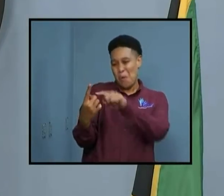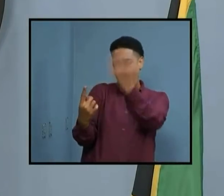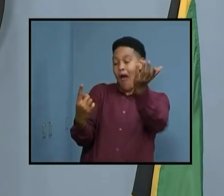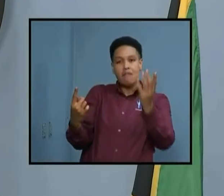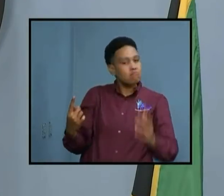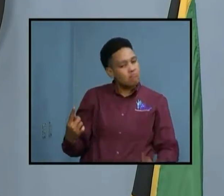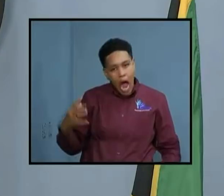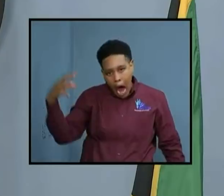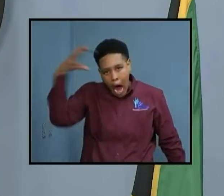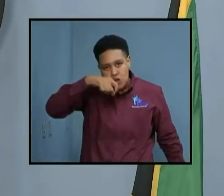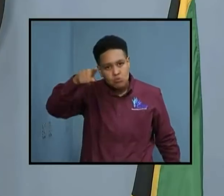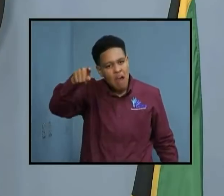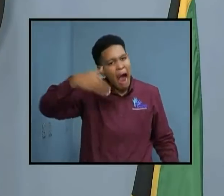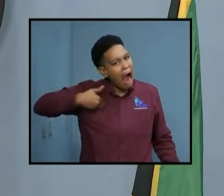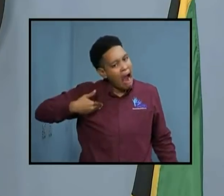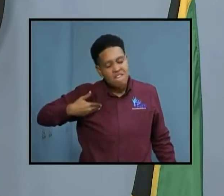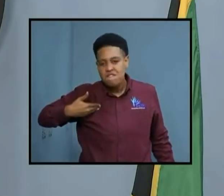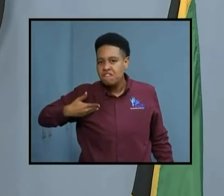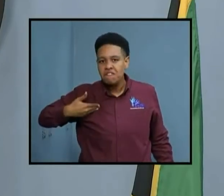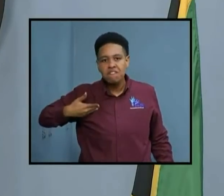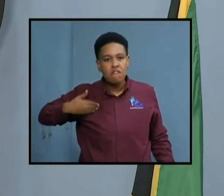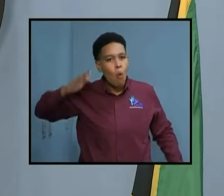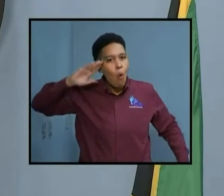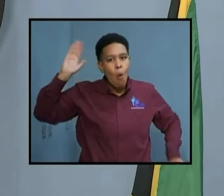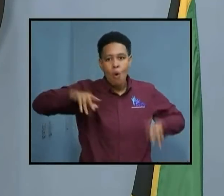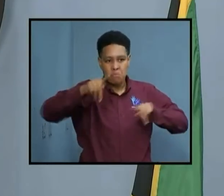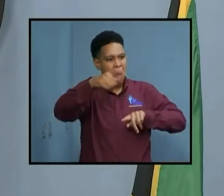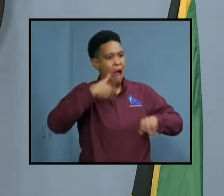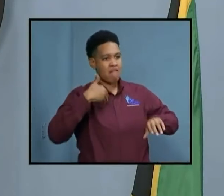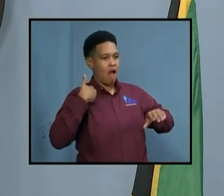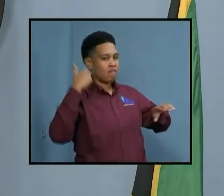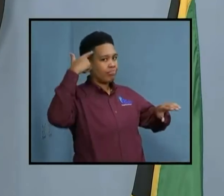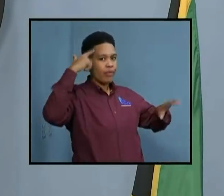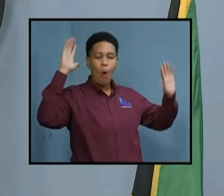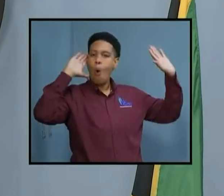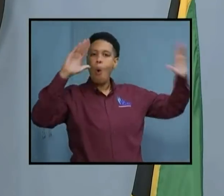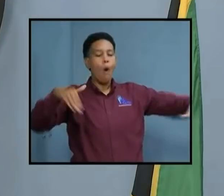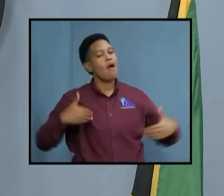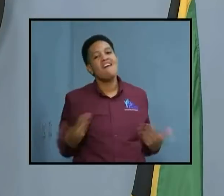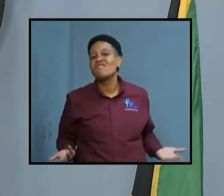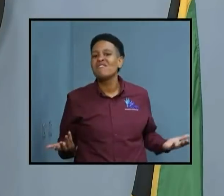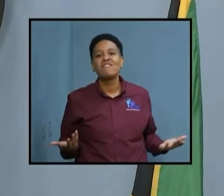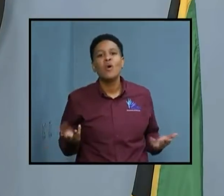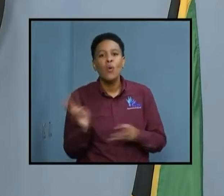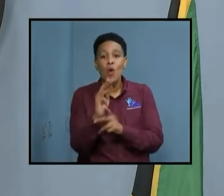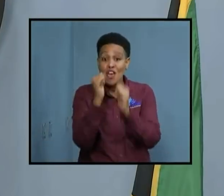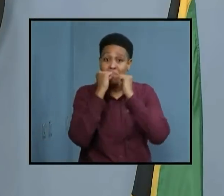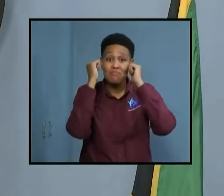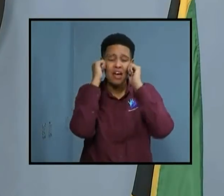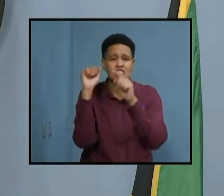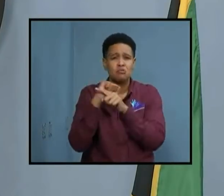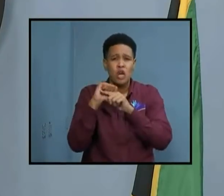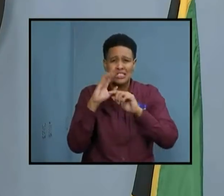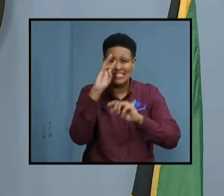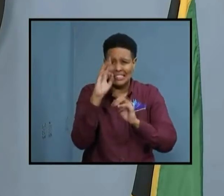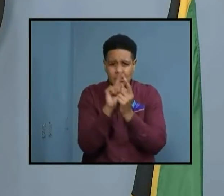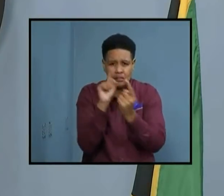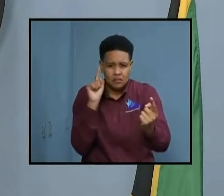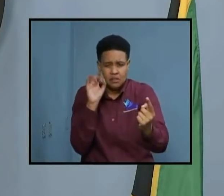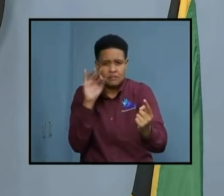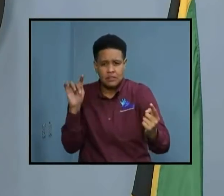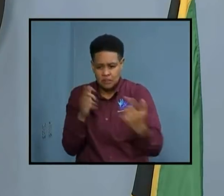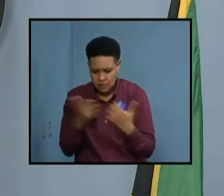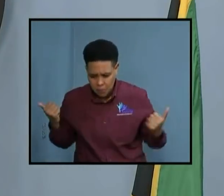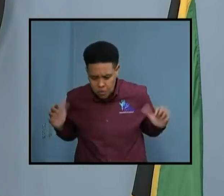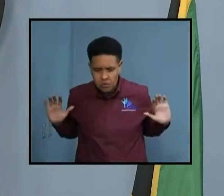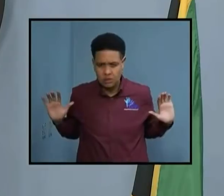positive case. Wear your mask, practice the 6 feet distancing, sanitize, everyone,